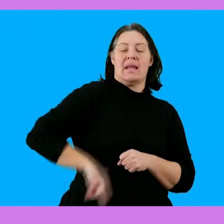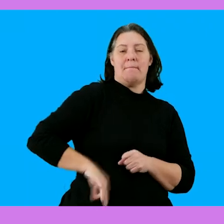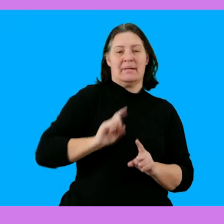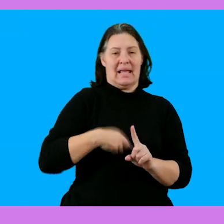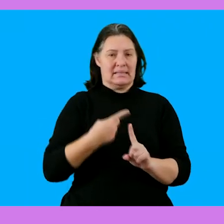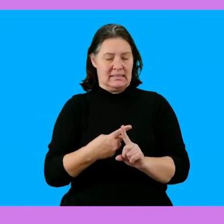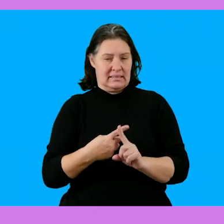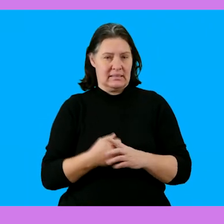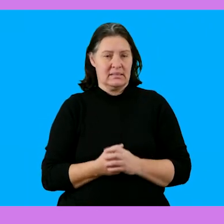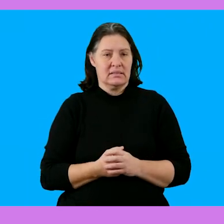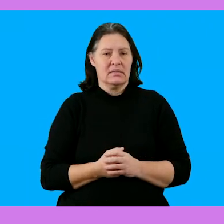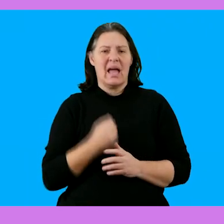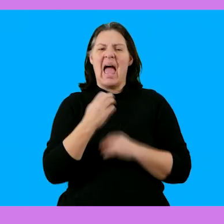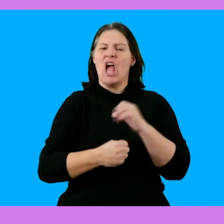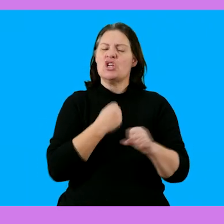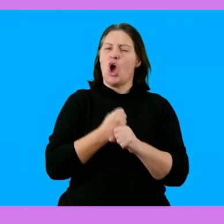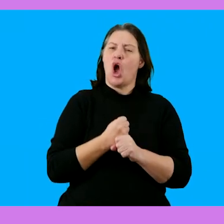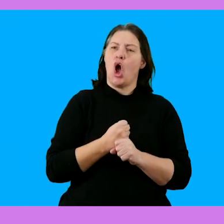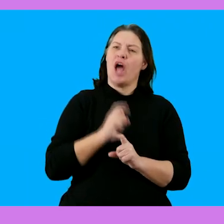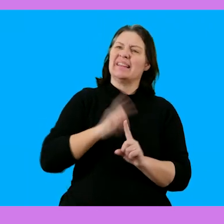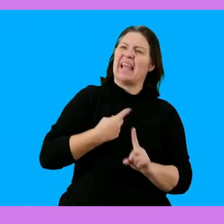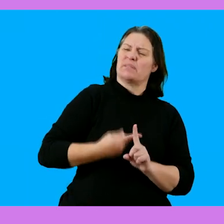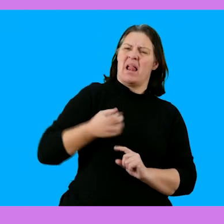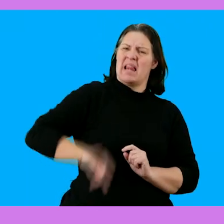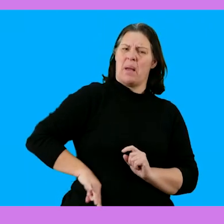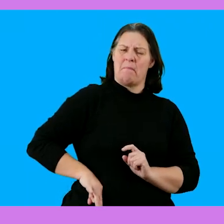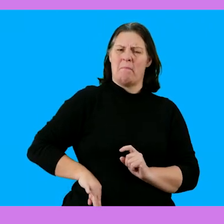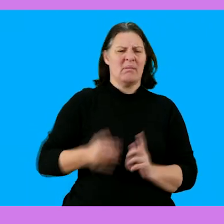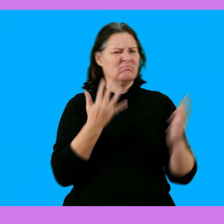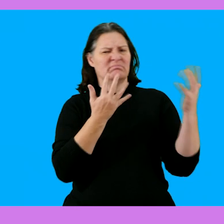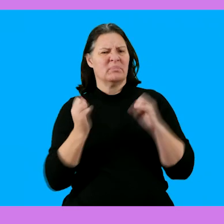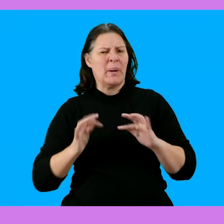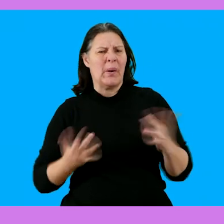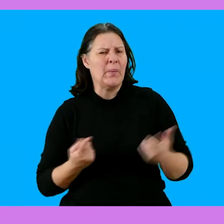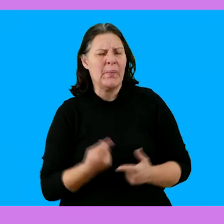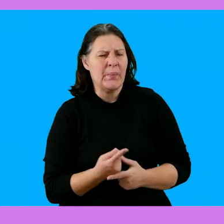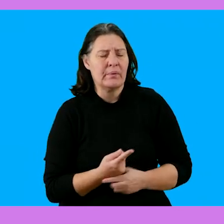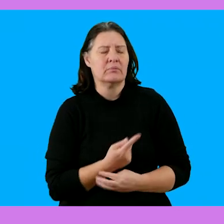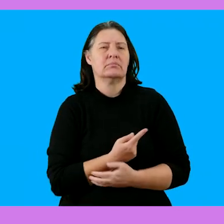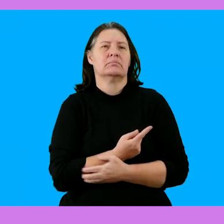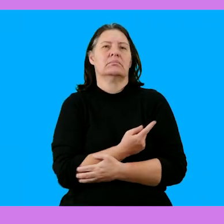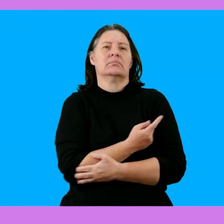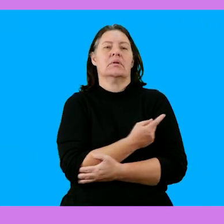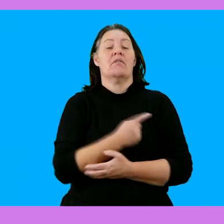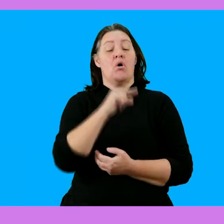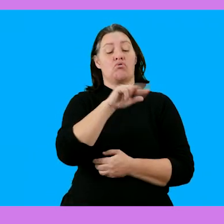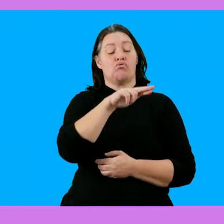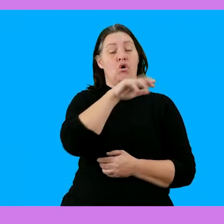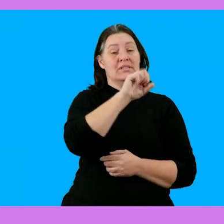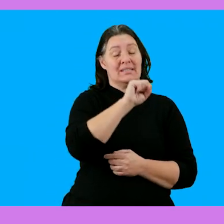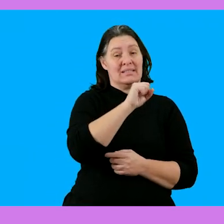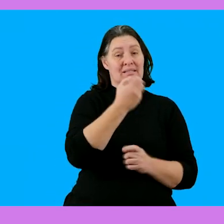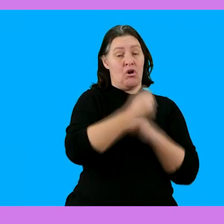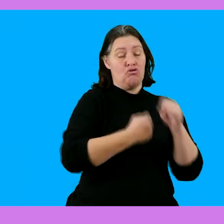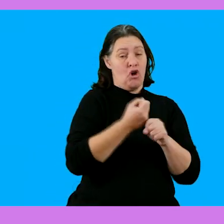taxable income. Right, now what does annual taxable income consist of? Or how do we calculate it for that matter? We must take our